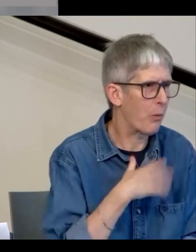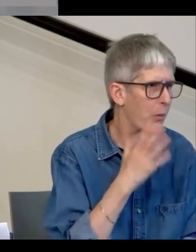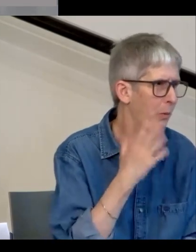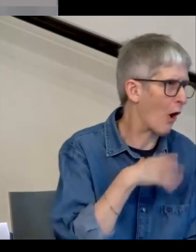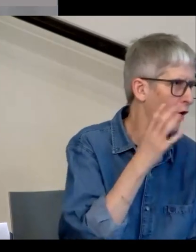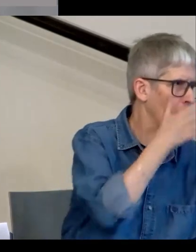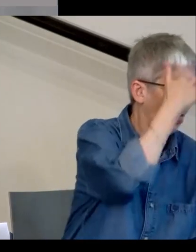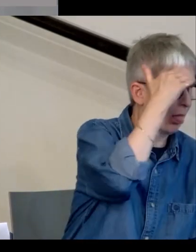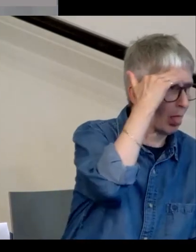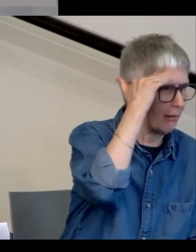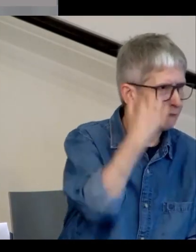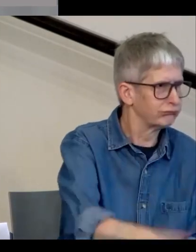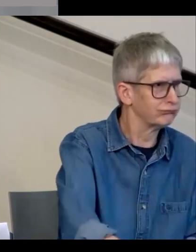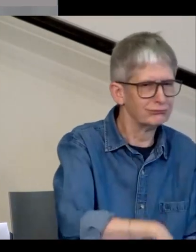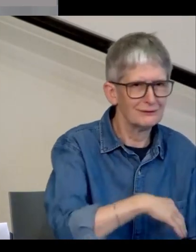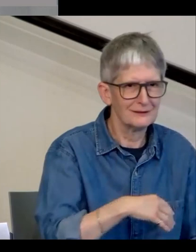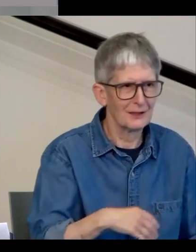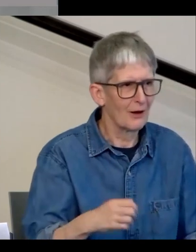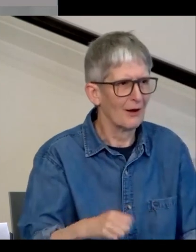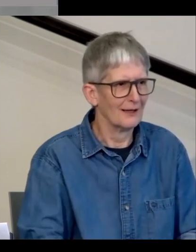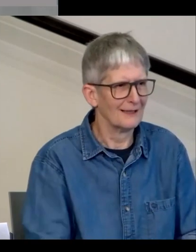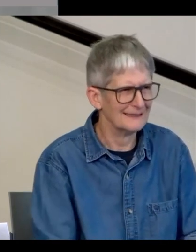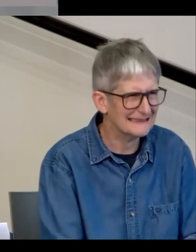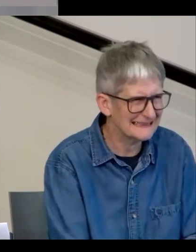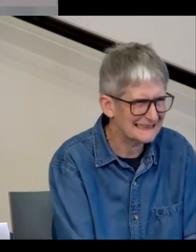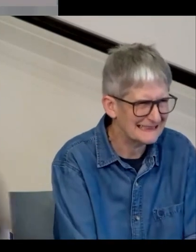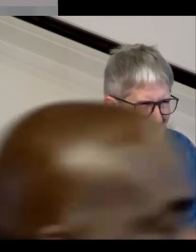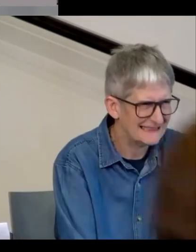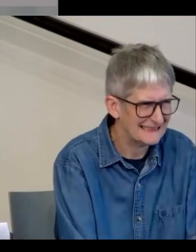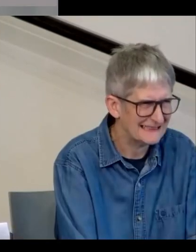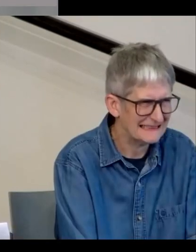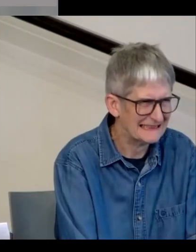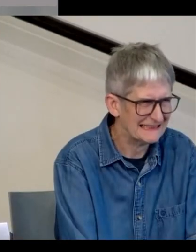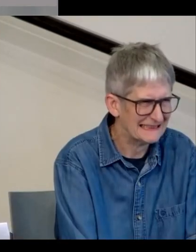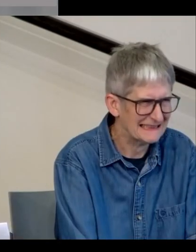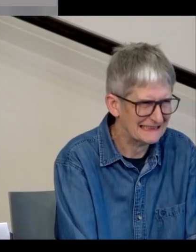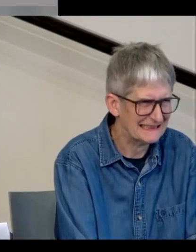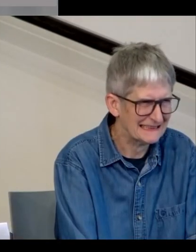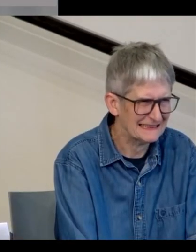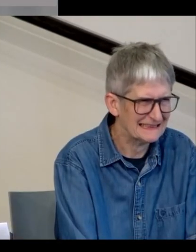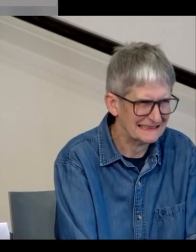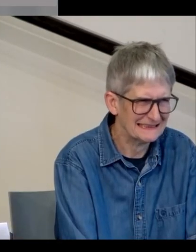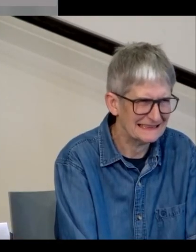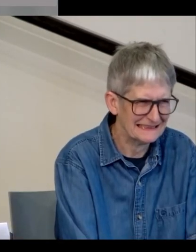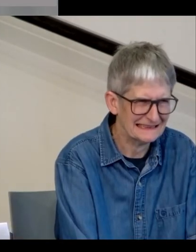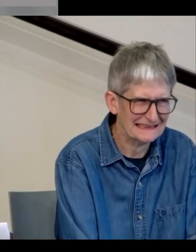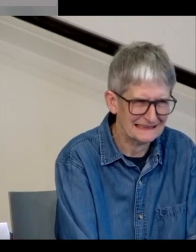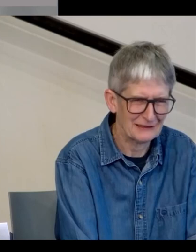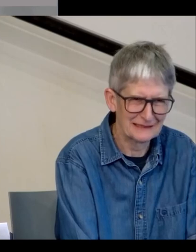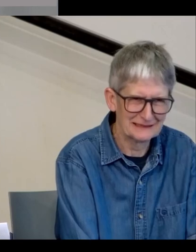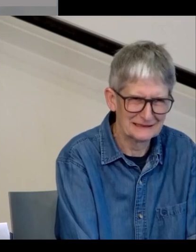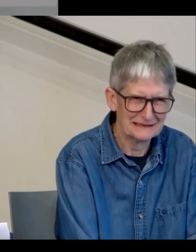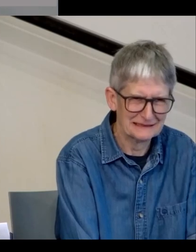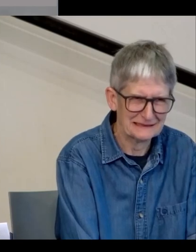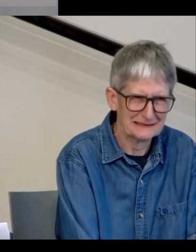don't know if it's helping at all. You're just getting even more hot and bothered. If you feel during the service that you need to put your face in some water,